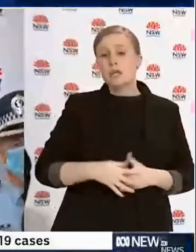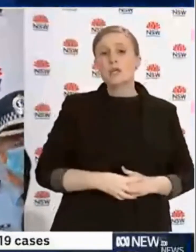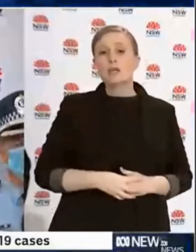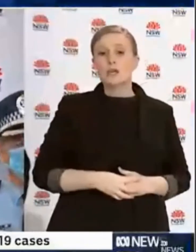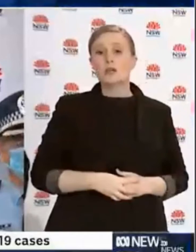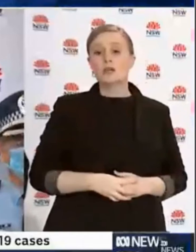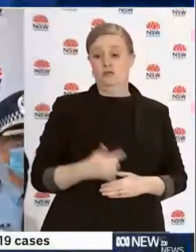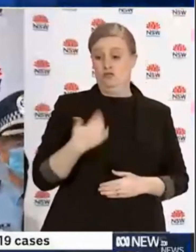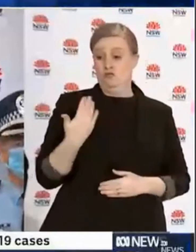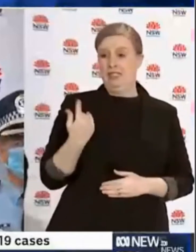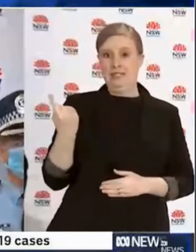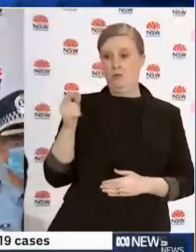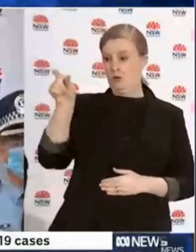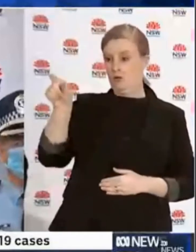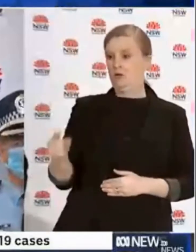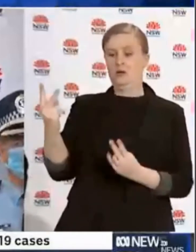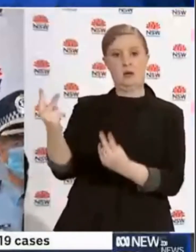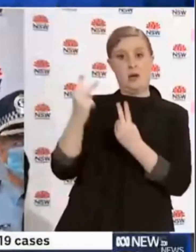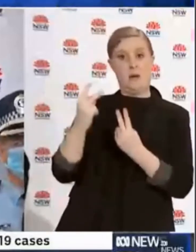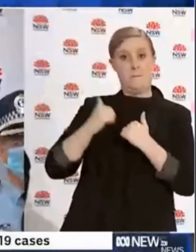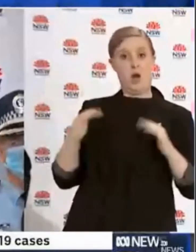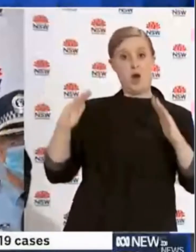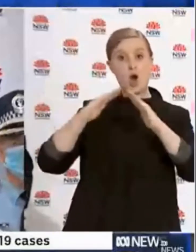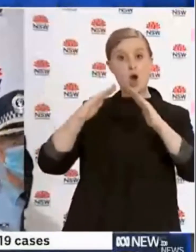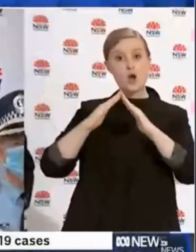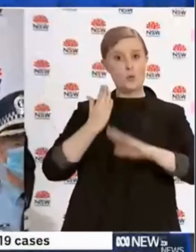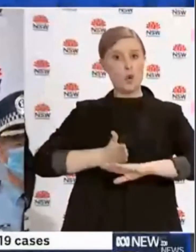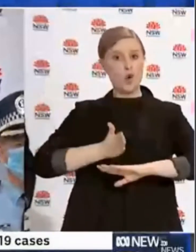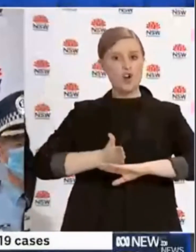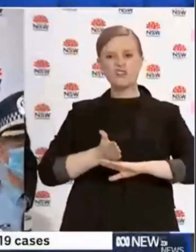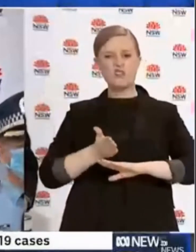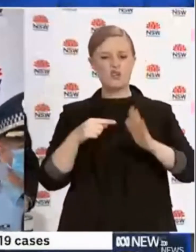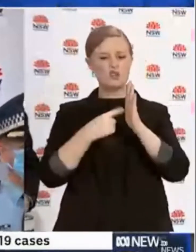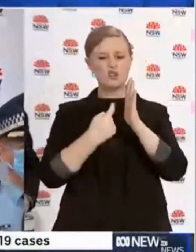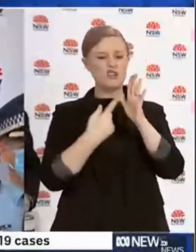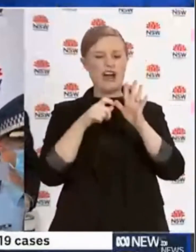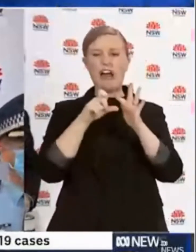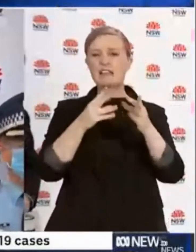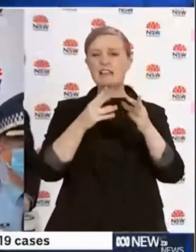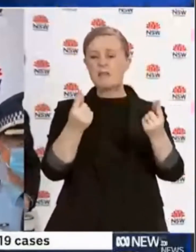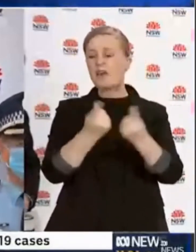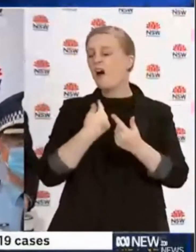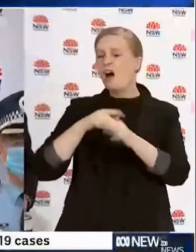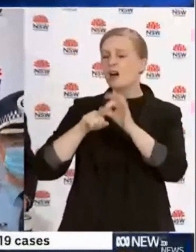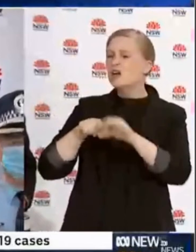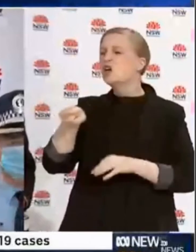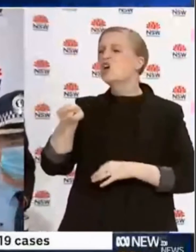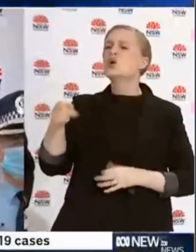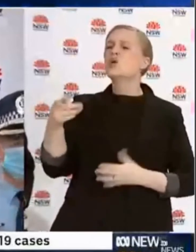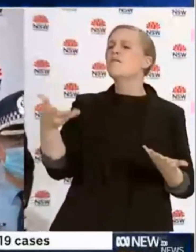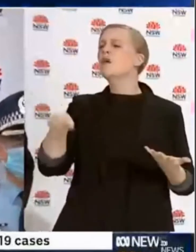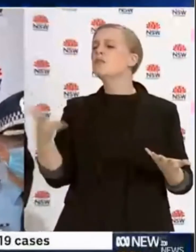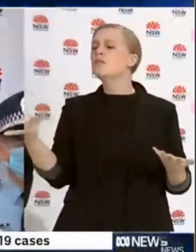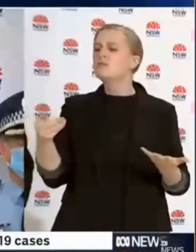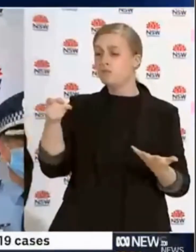to do any work at my place, I'd be just asking them, are you from the LGAs that are currently of concern? And I would be taking